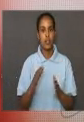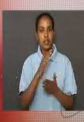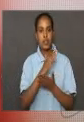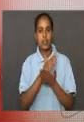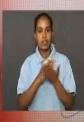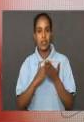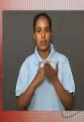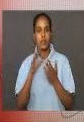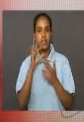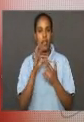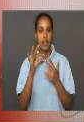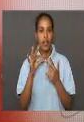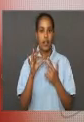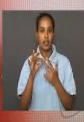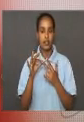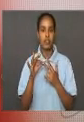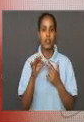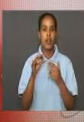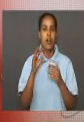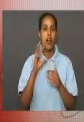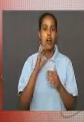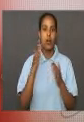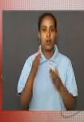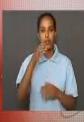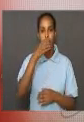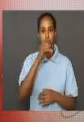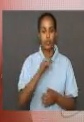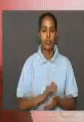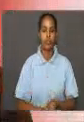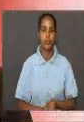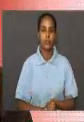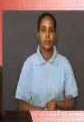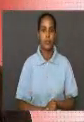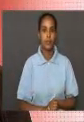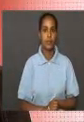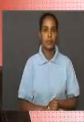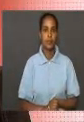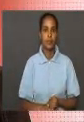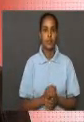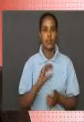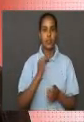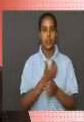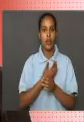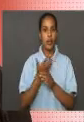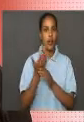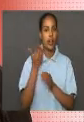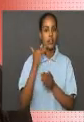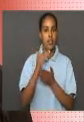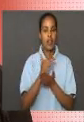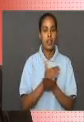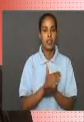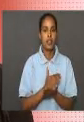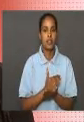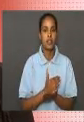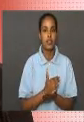some selected aqueous solutions. In our last